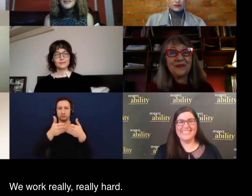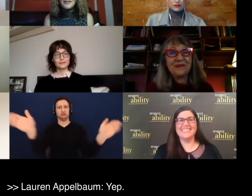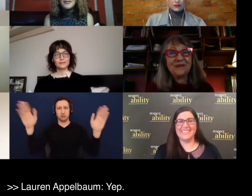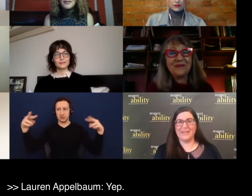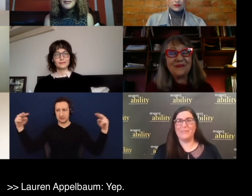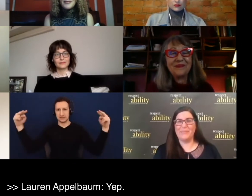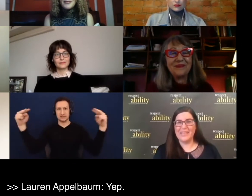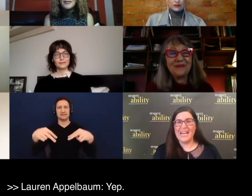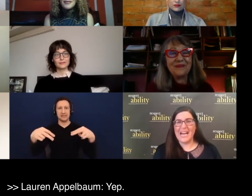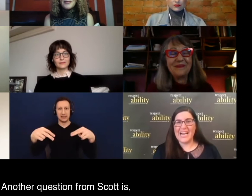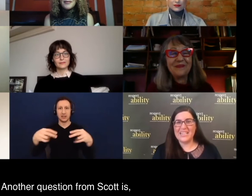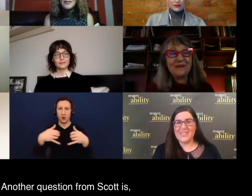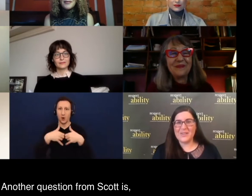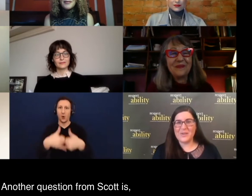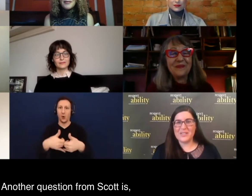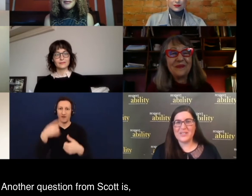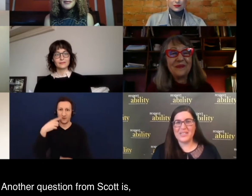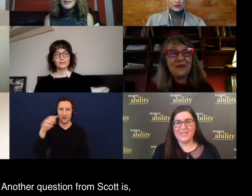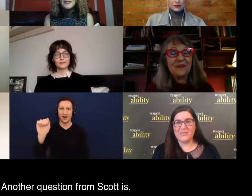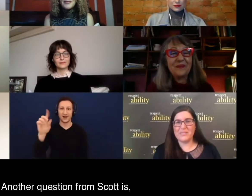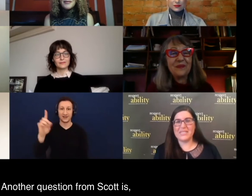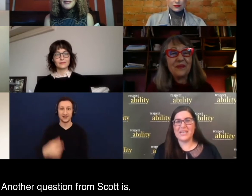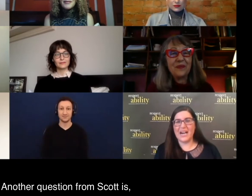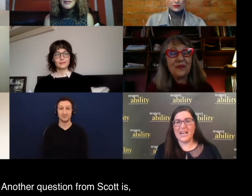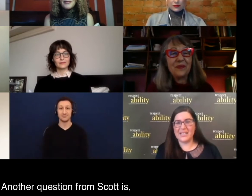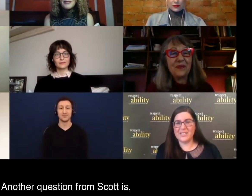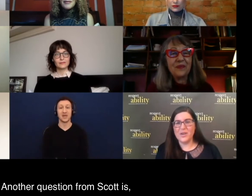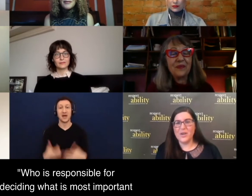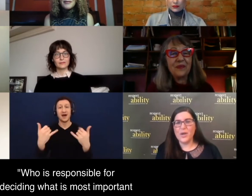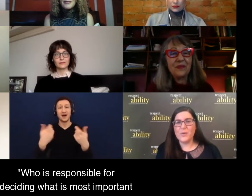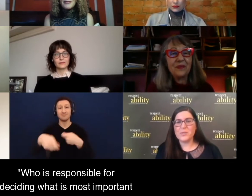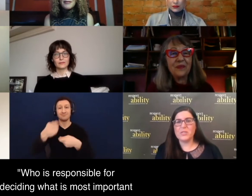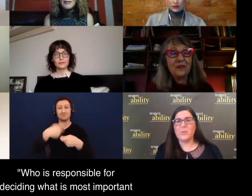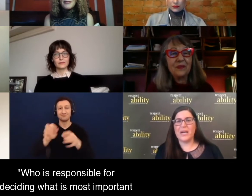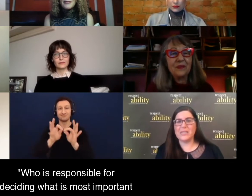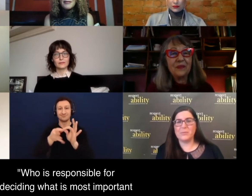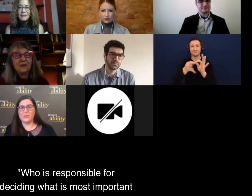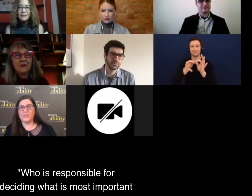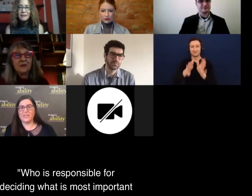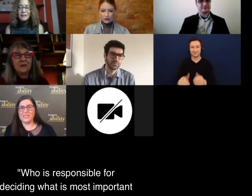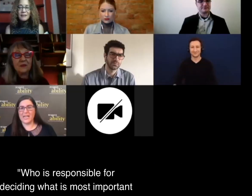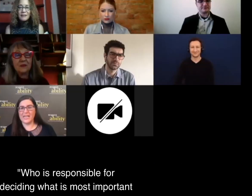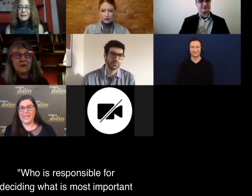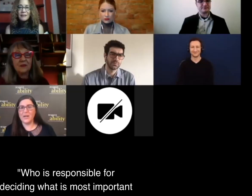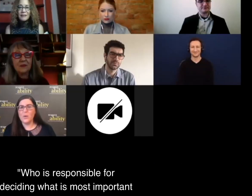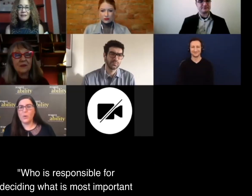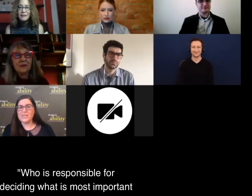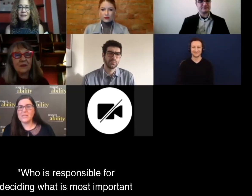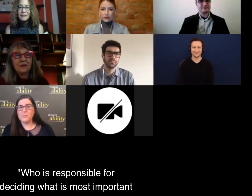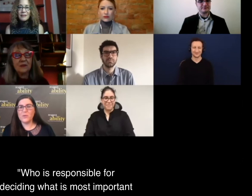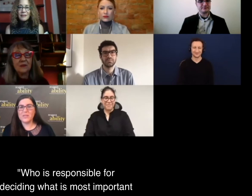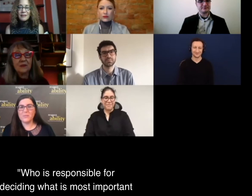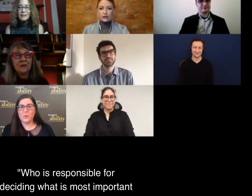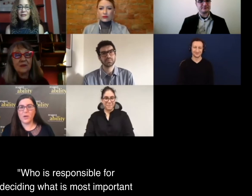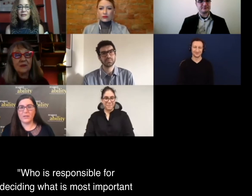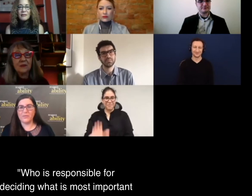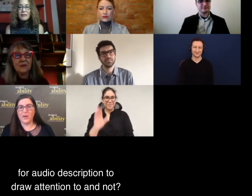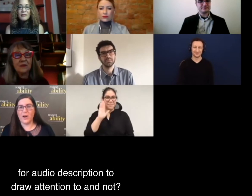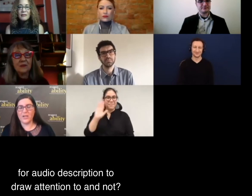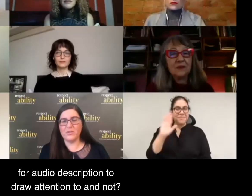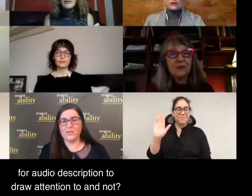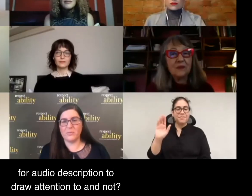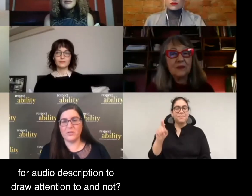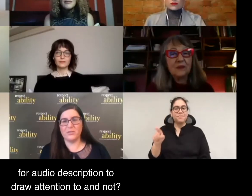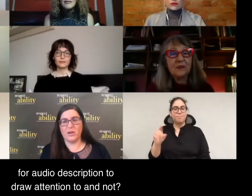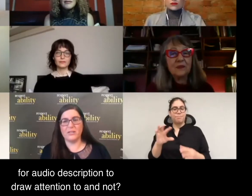hard. Another question from Scott is, who is responsible for deciding what is most important for